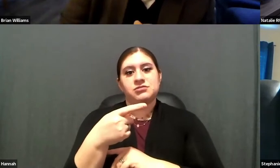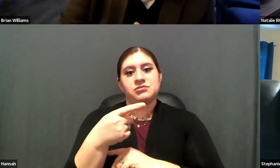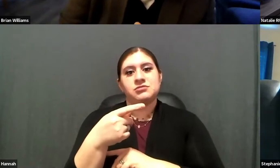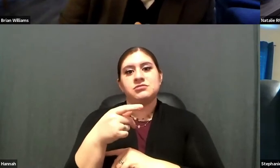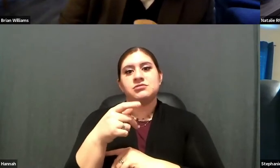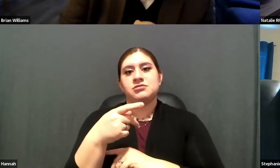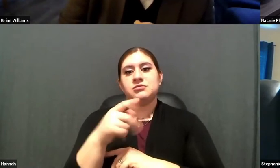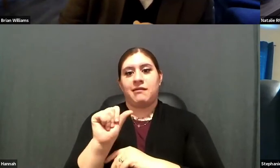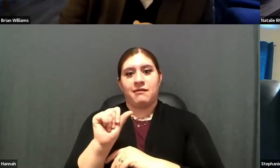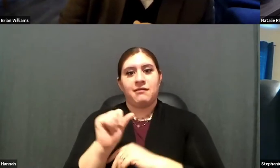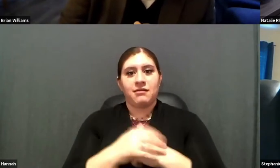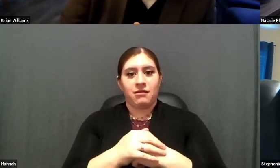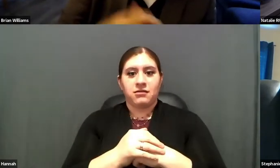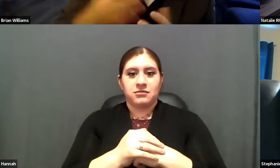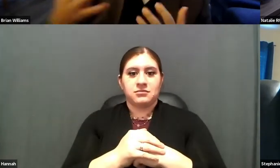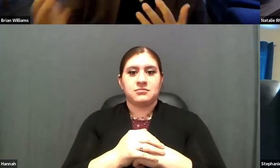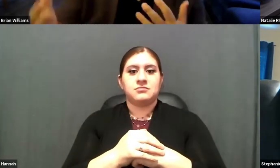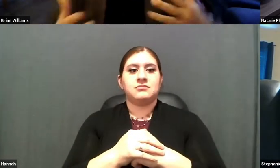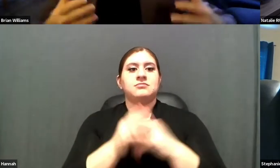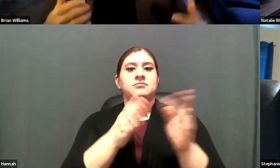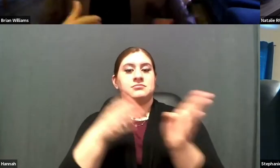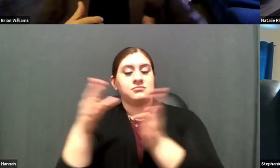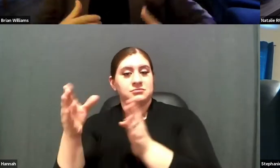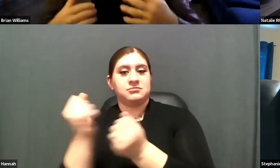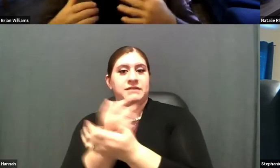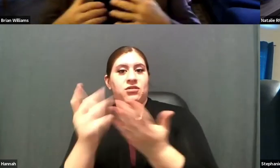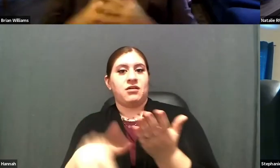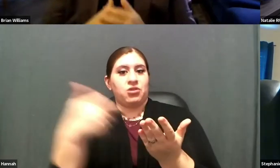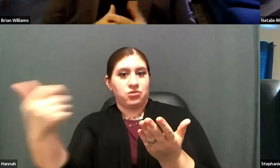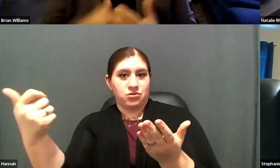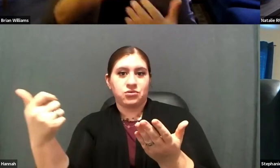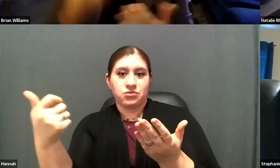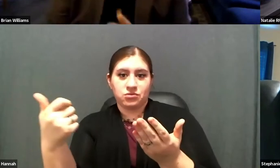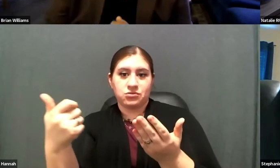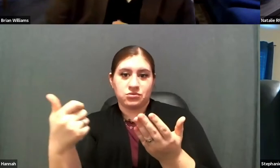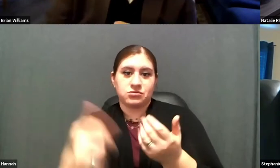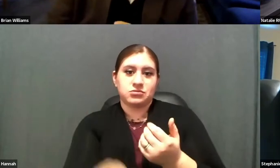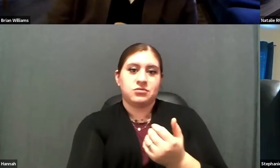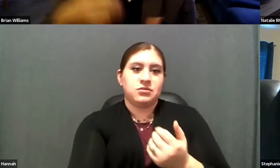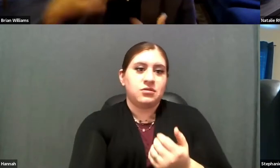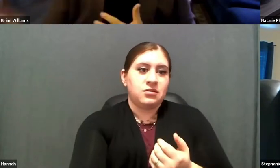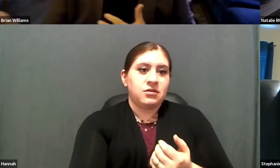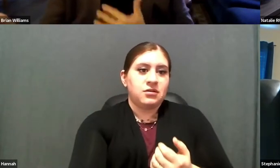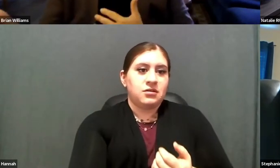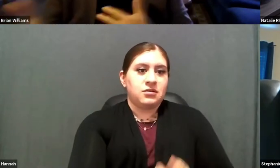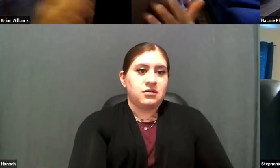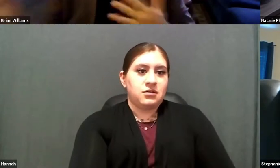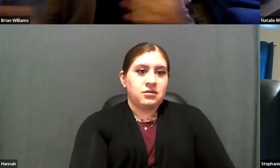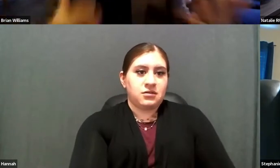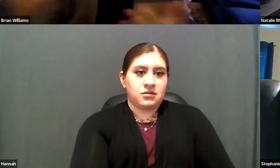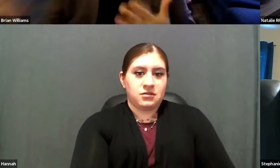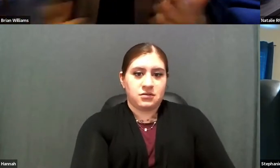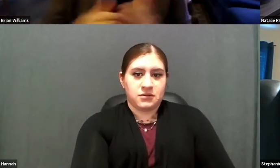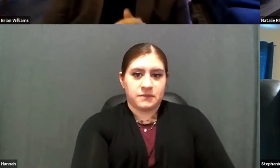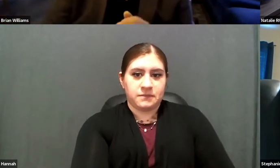degree. And then everything else, for example, GRE scores, maybe depending